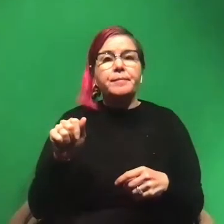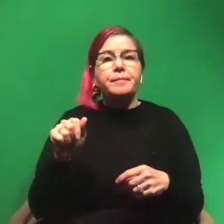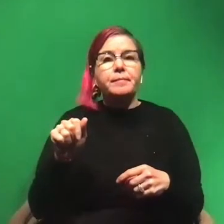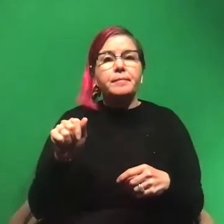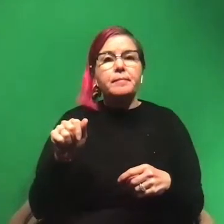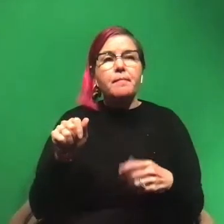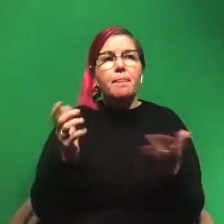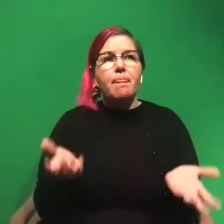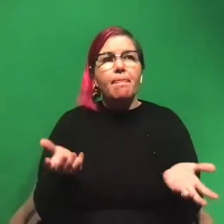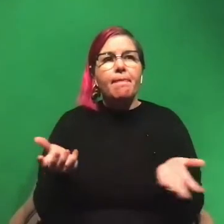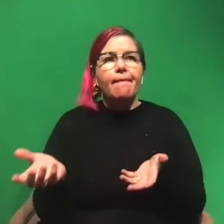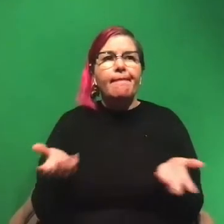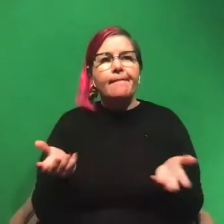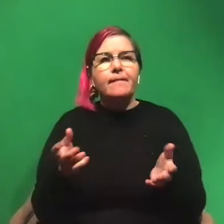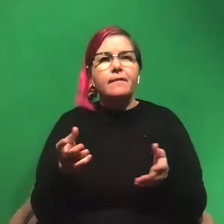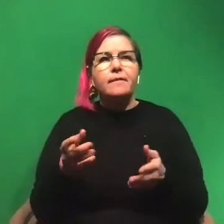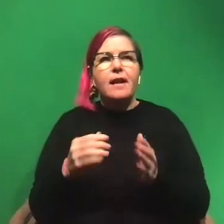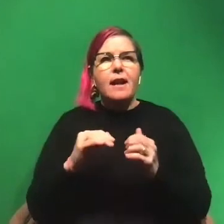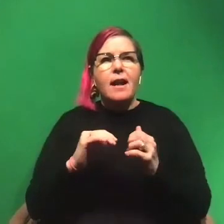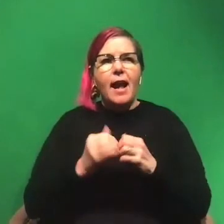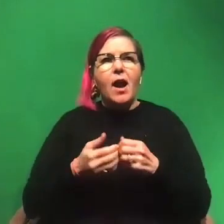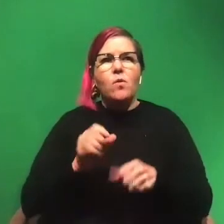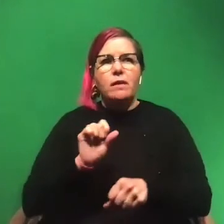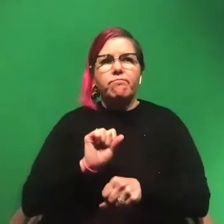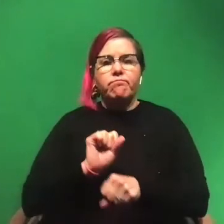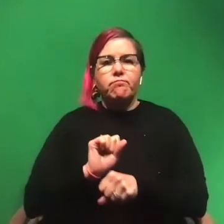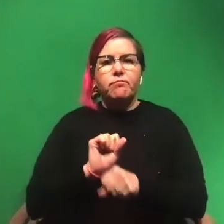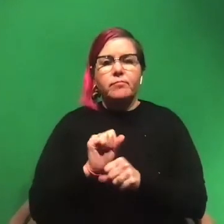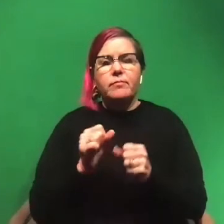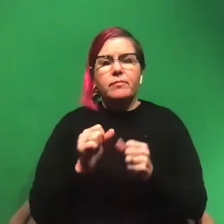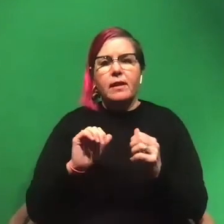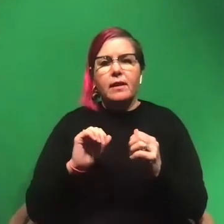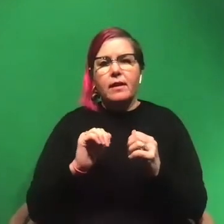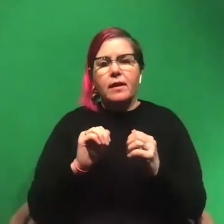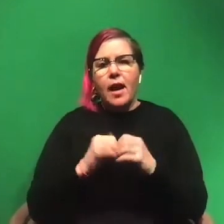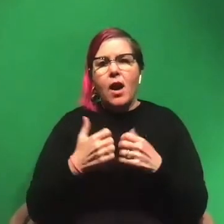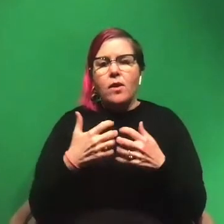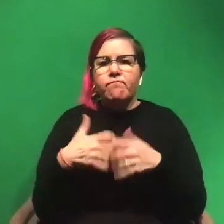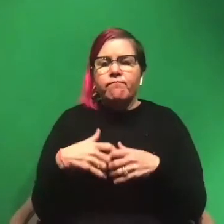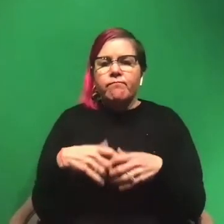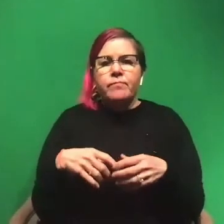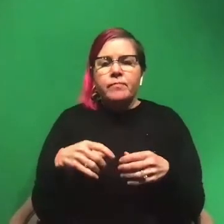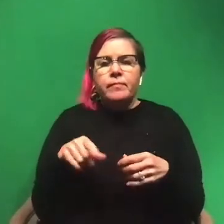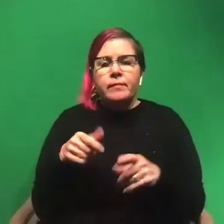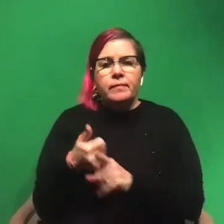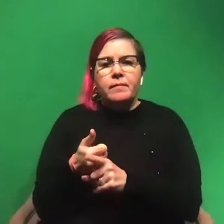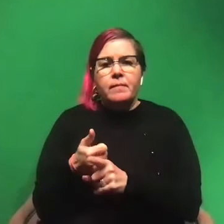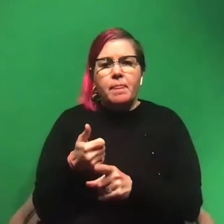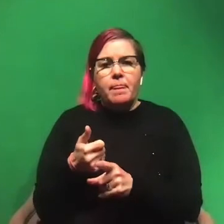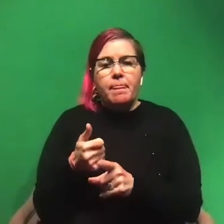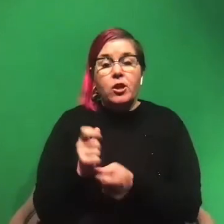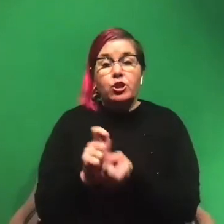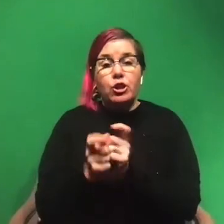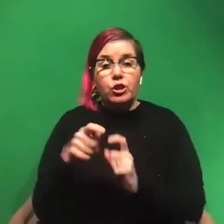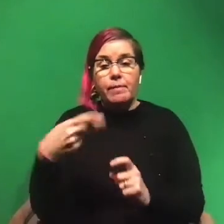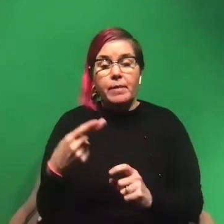or its mechanism of action, one of the mechanisms of action is that by changing the pH